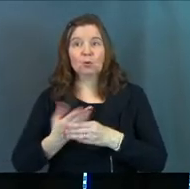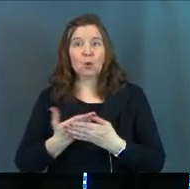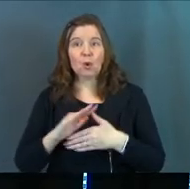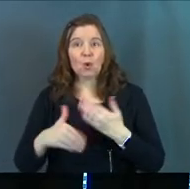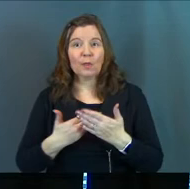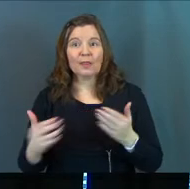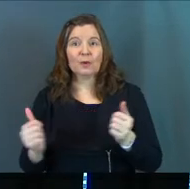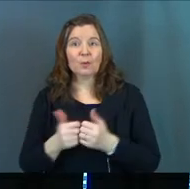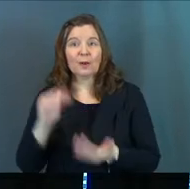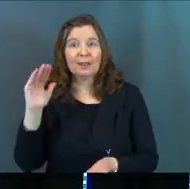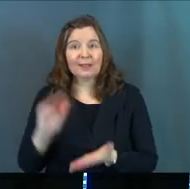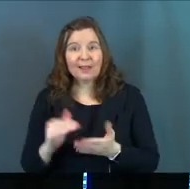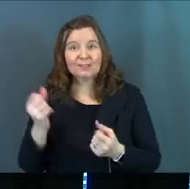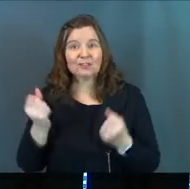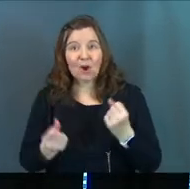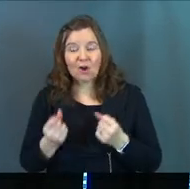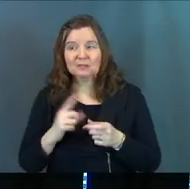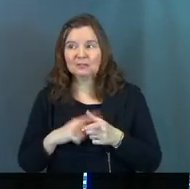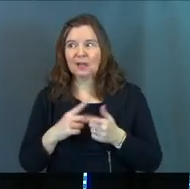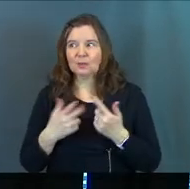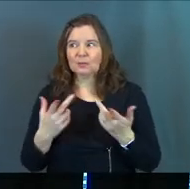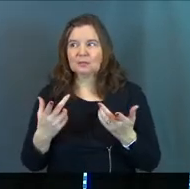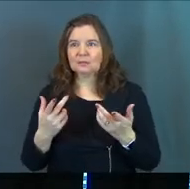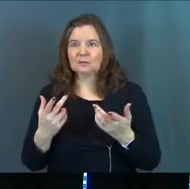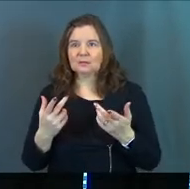the whole thing with fewer cars. And